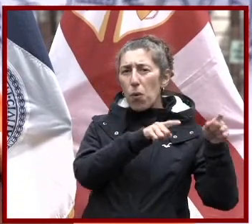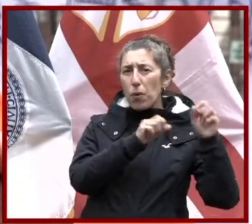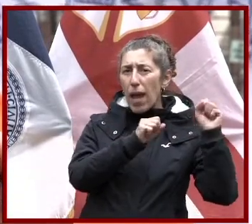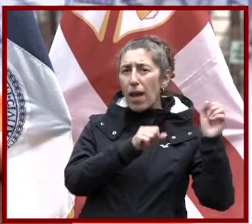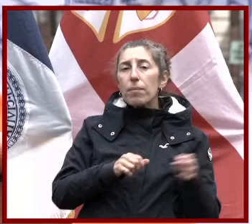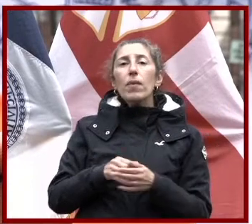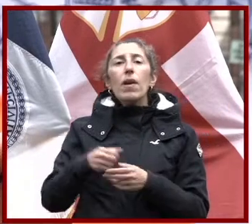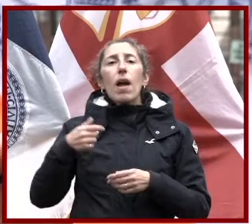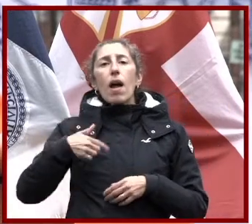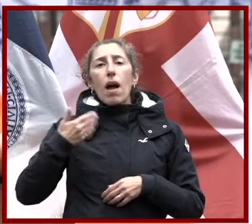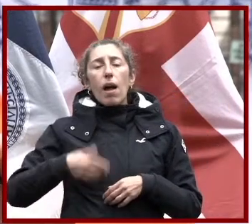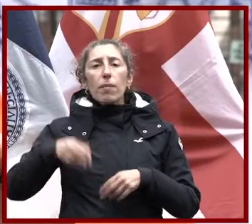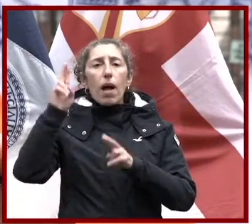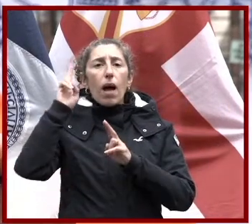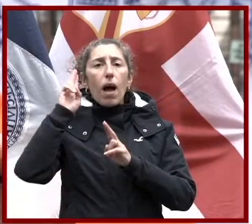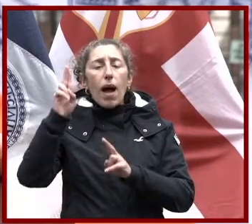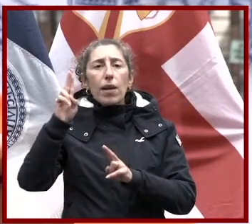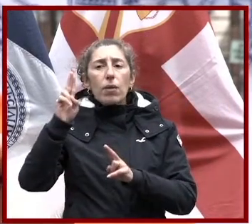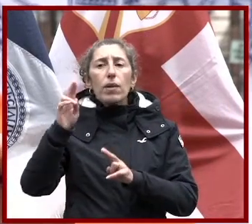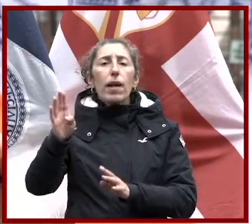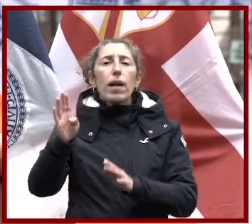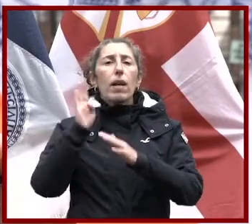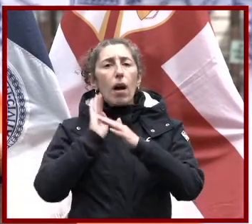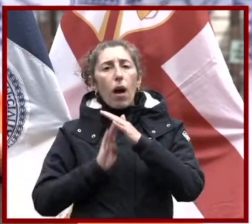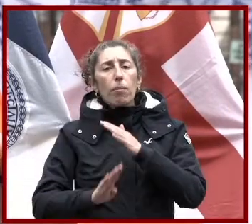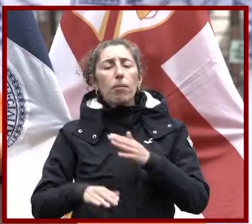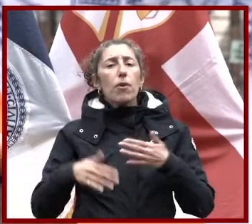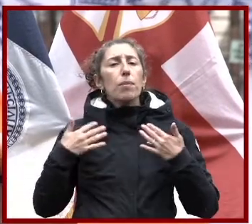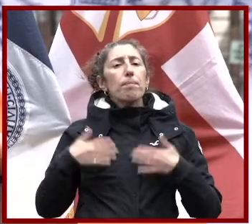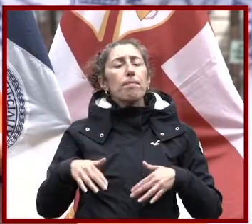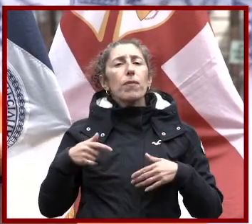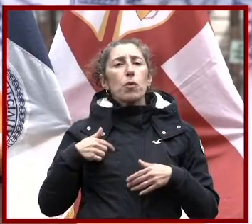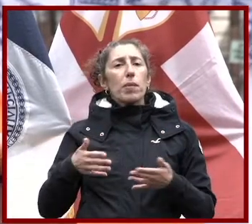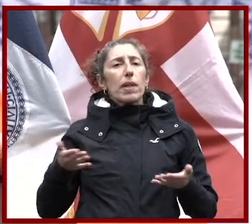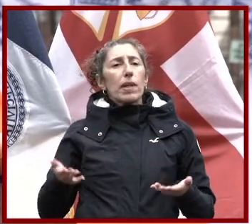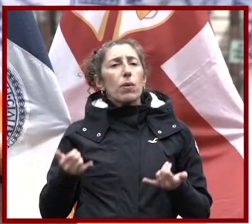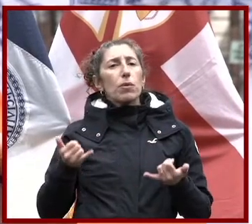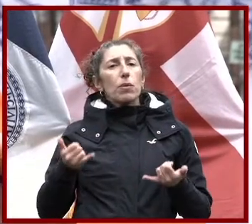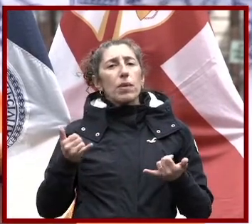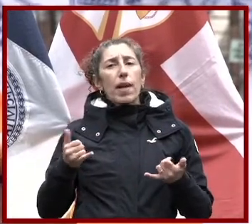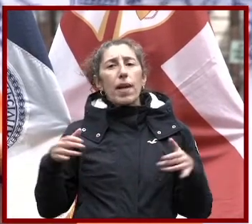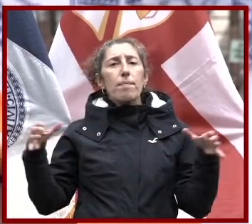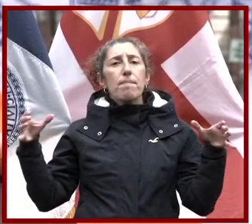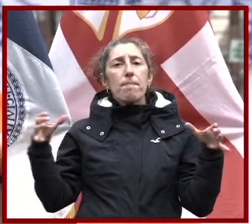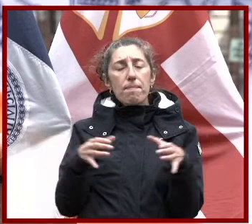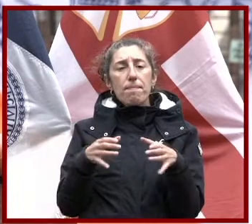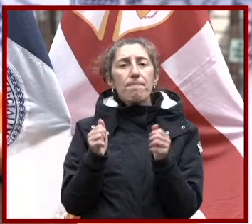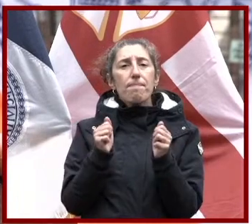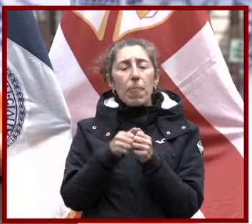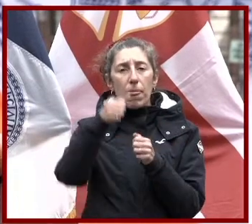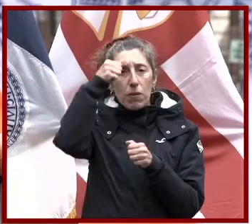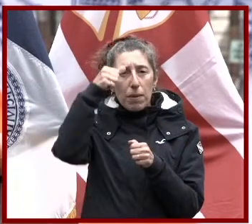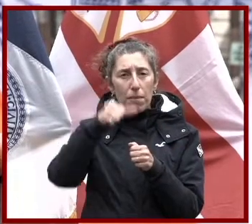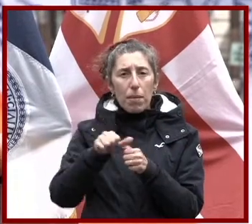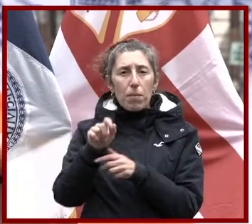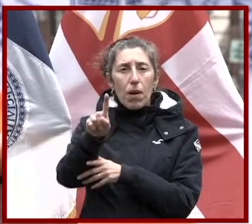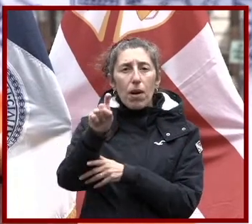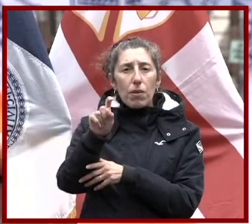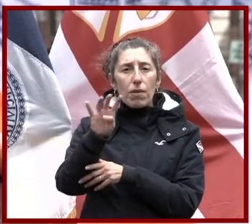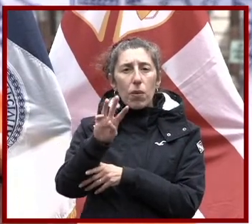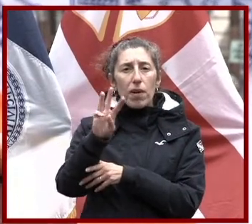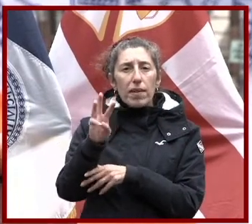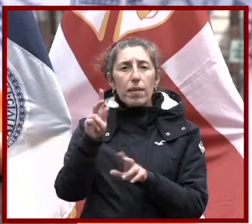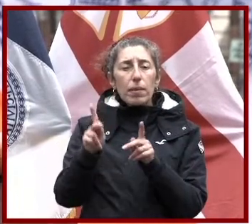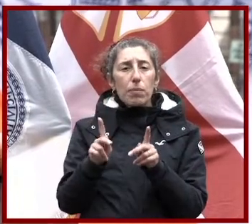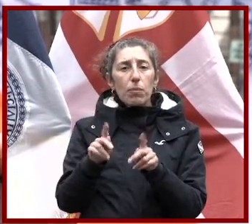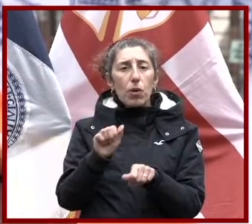I am honored and humbled to be with you all today to remember the 146 people who worked in this